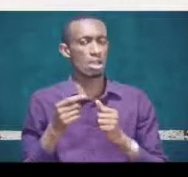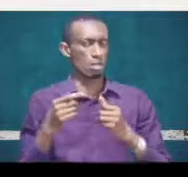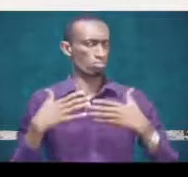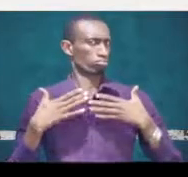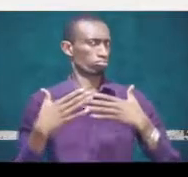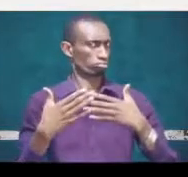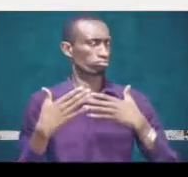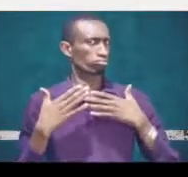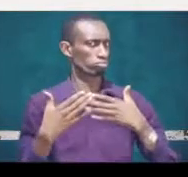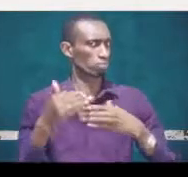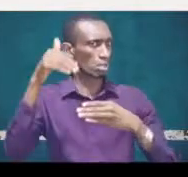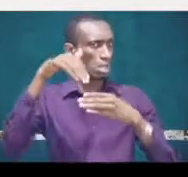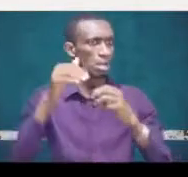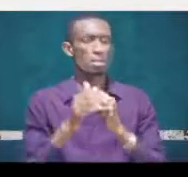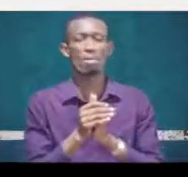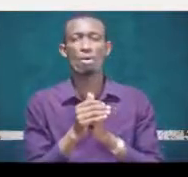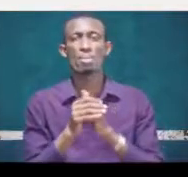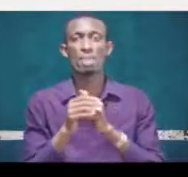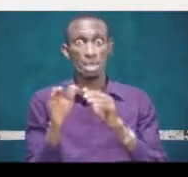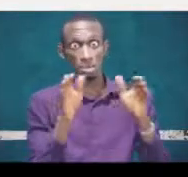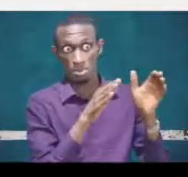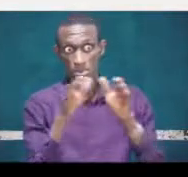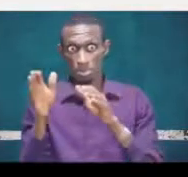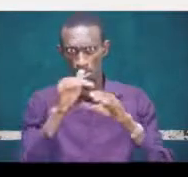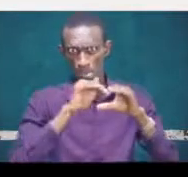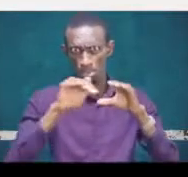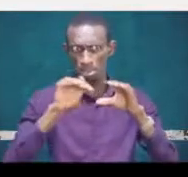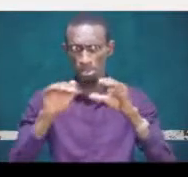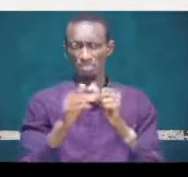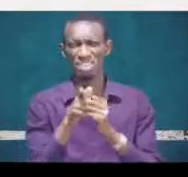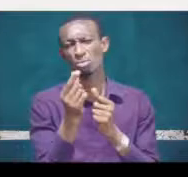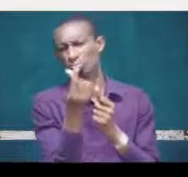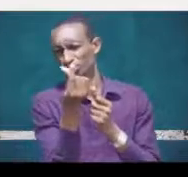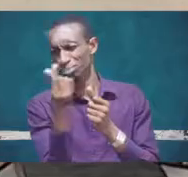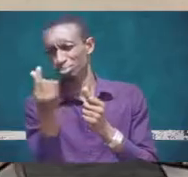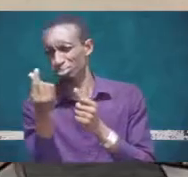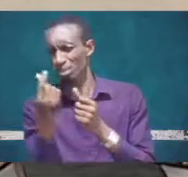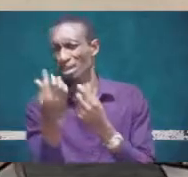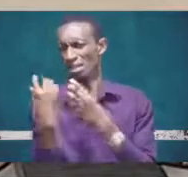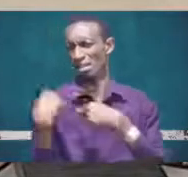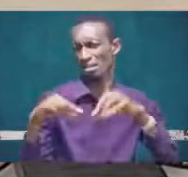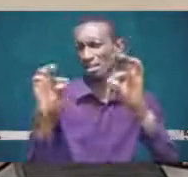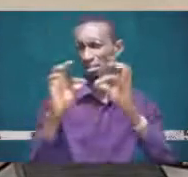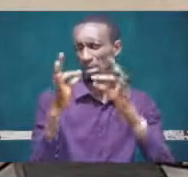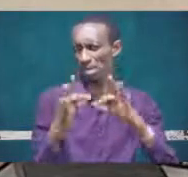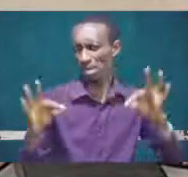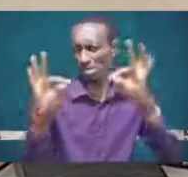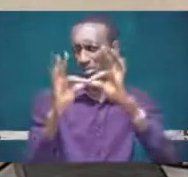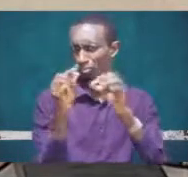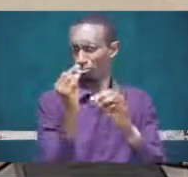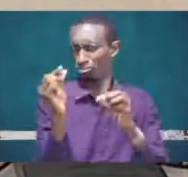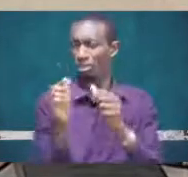or alveoli. These are small functional units of lungs, which are very many